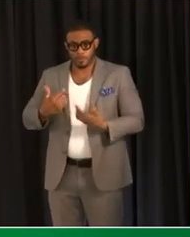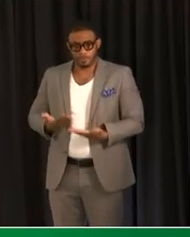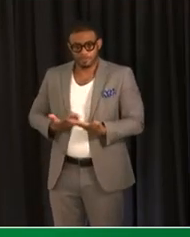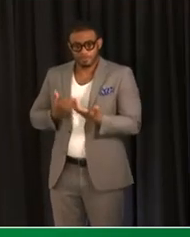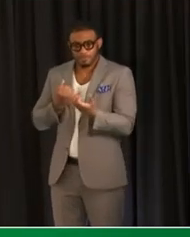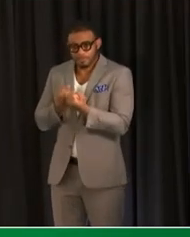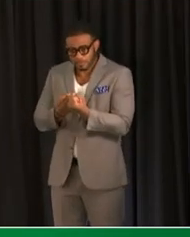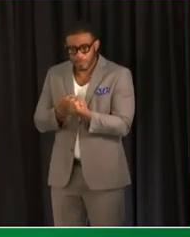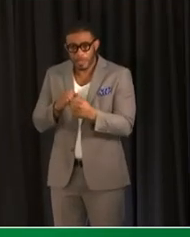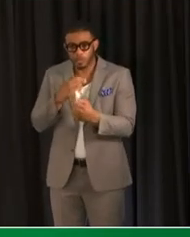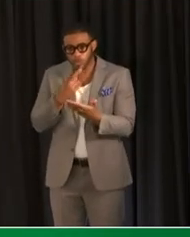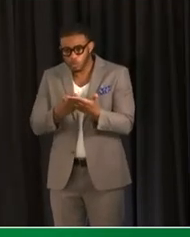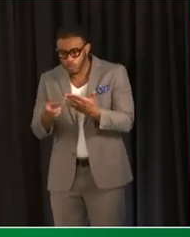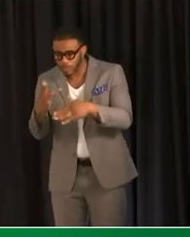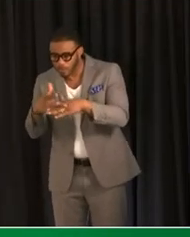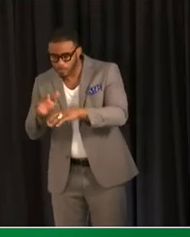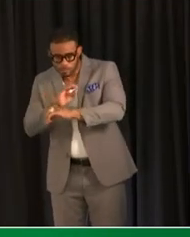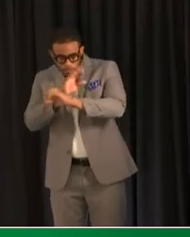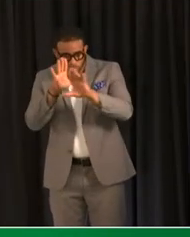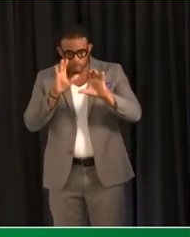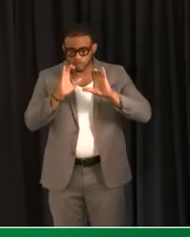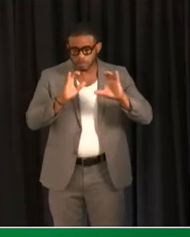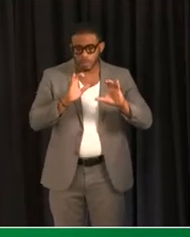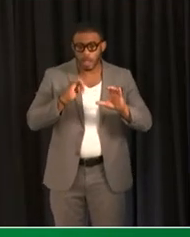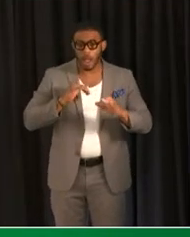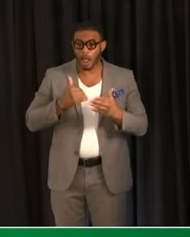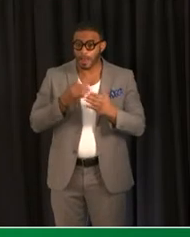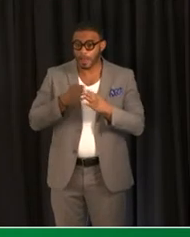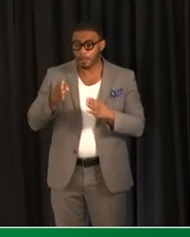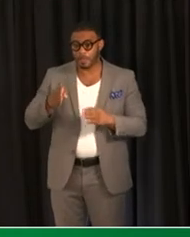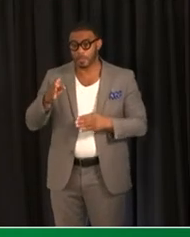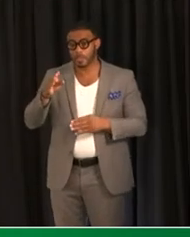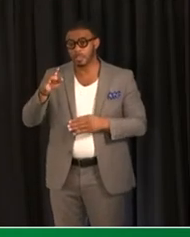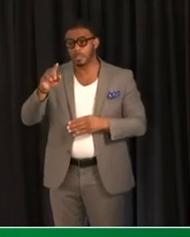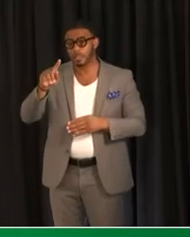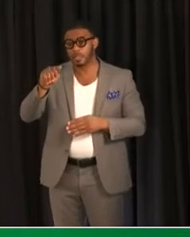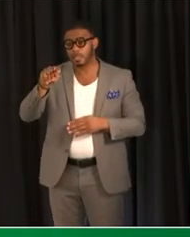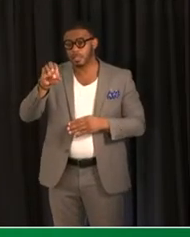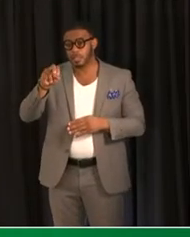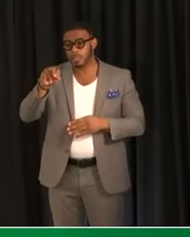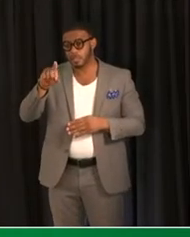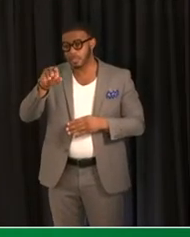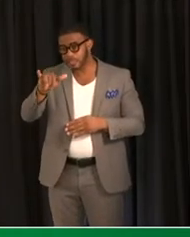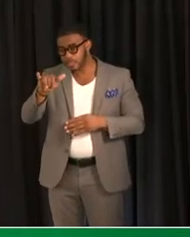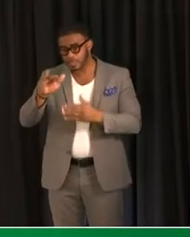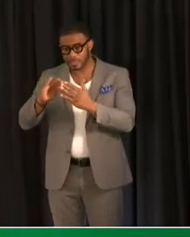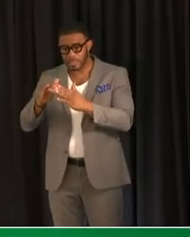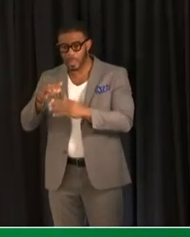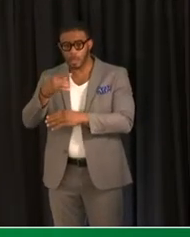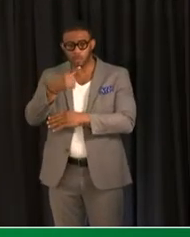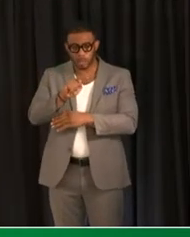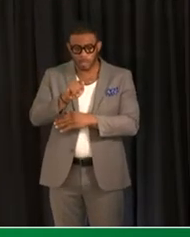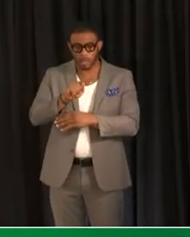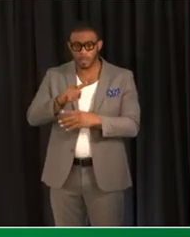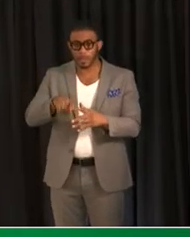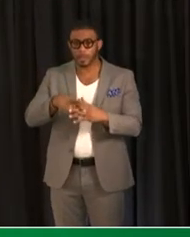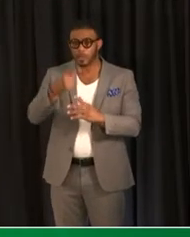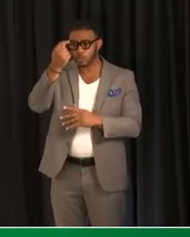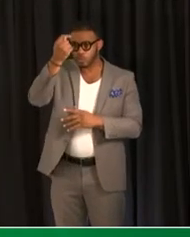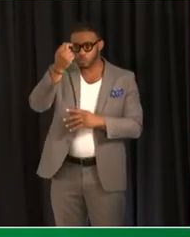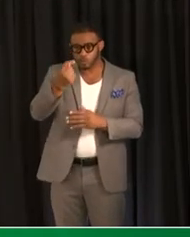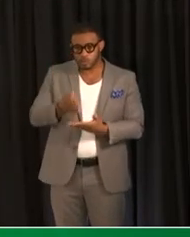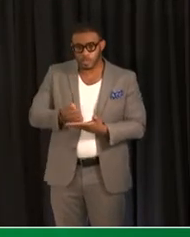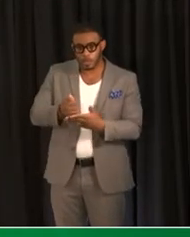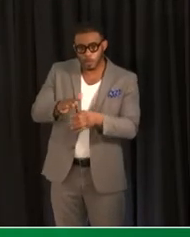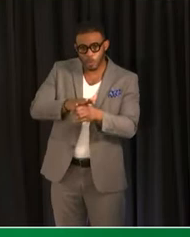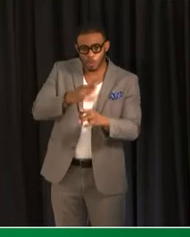the resources available to them. Our neighbors in 2E in Georgetown began Takeout Tuesday tradition